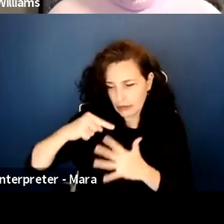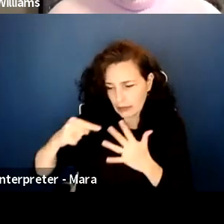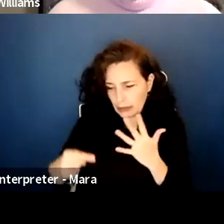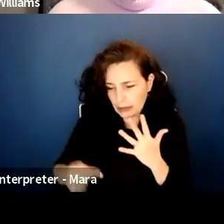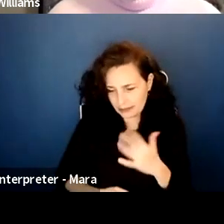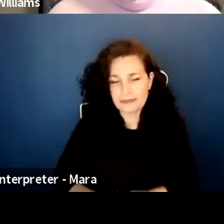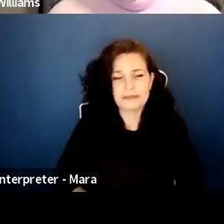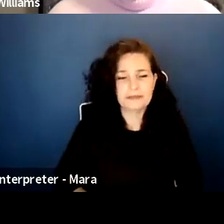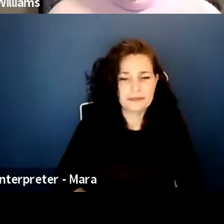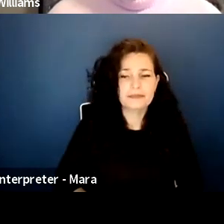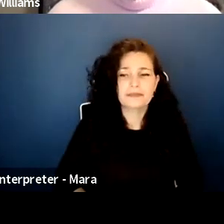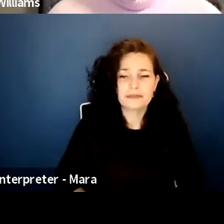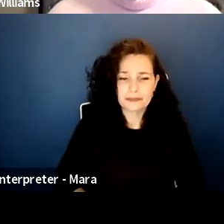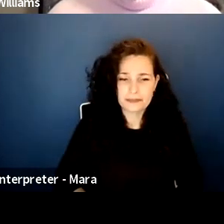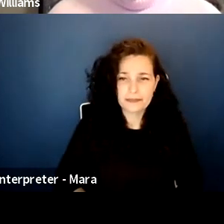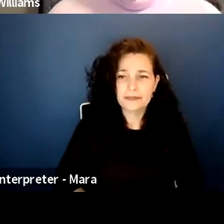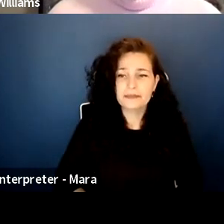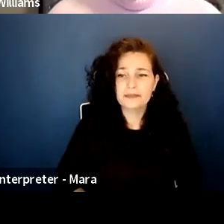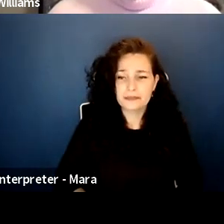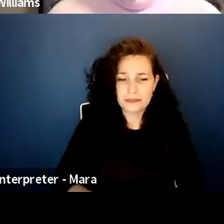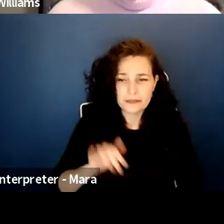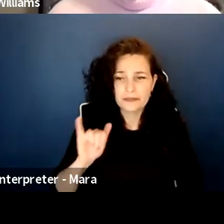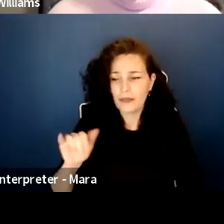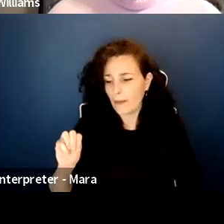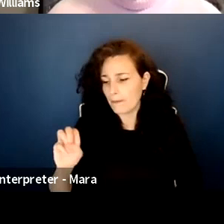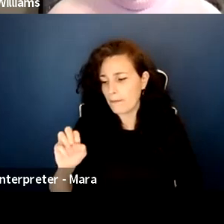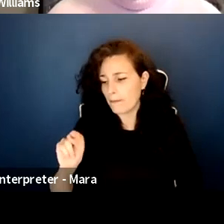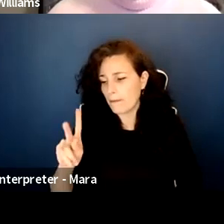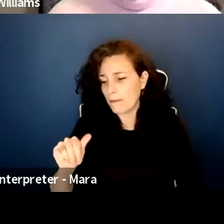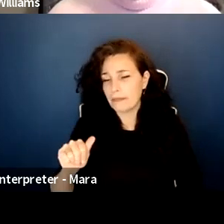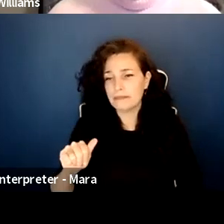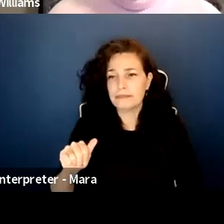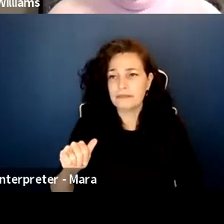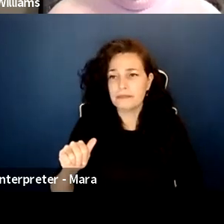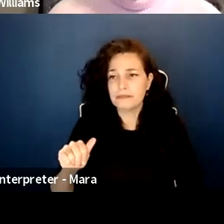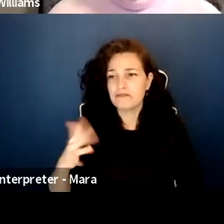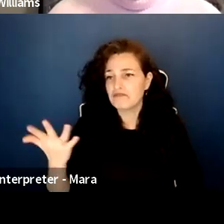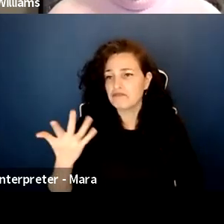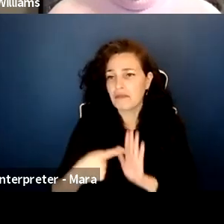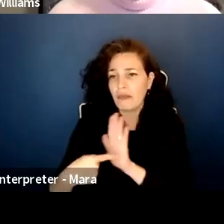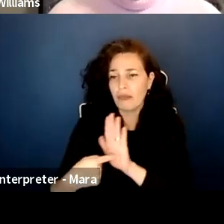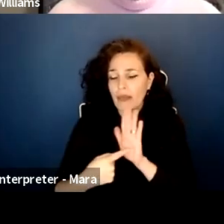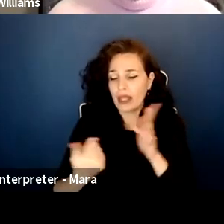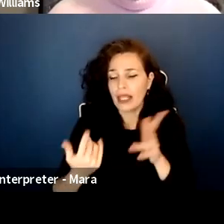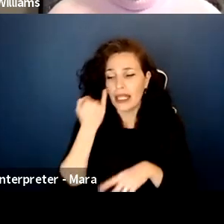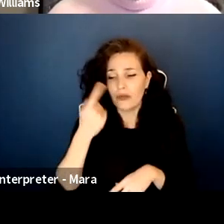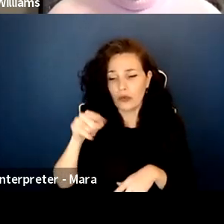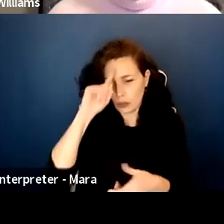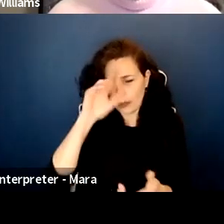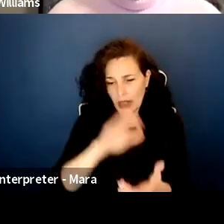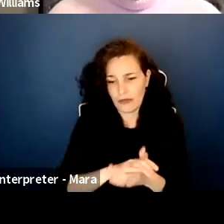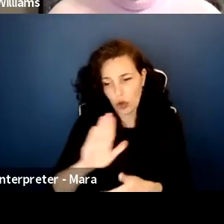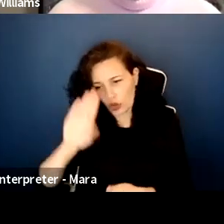Exactly. Okay. And now let's say you really believe that your